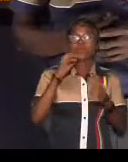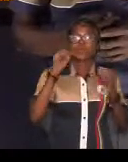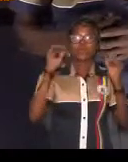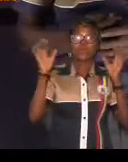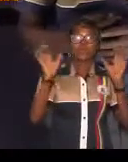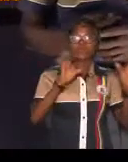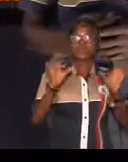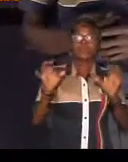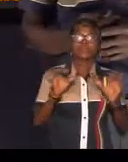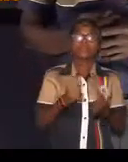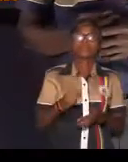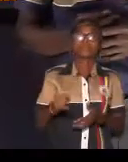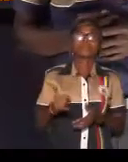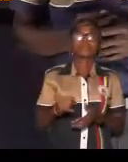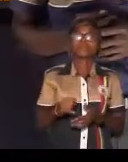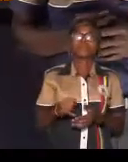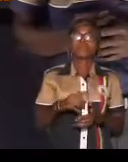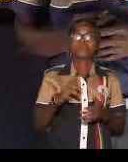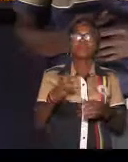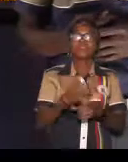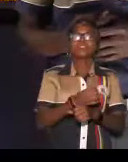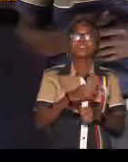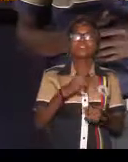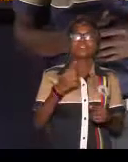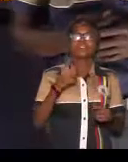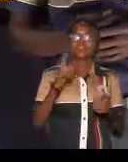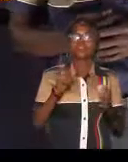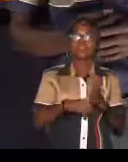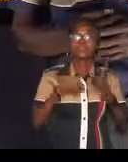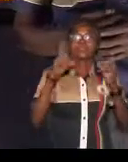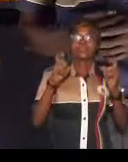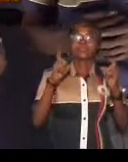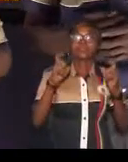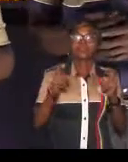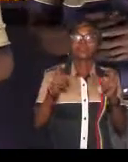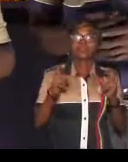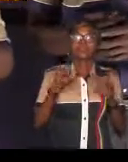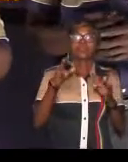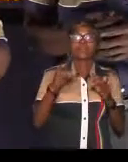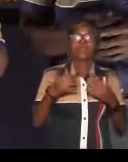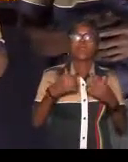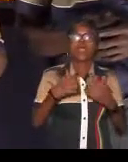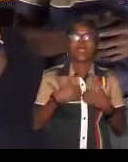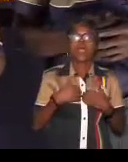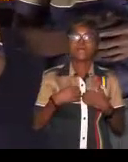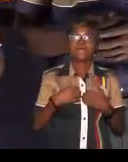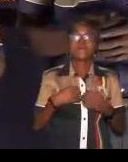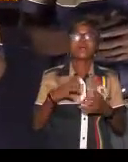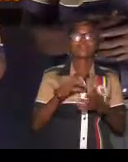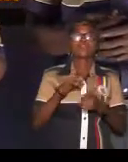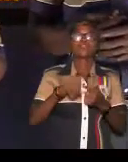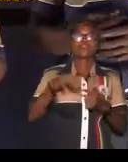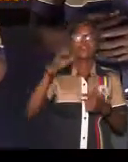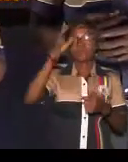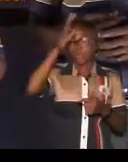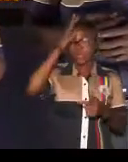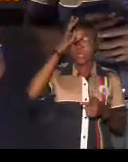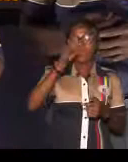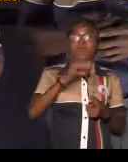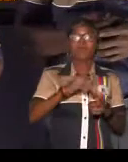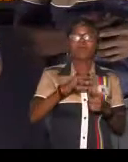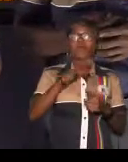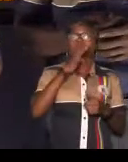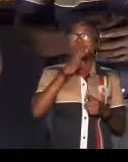help you raise your academic performance. Taking the online assessment is based on if you have access to either your daddies,